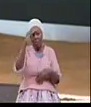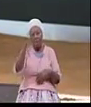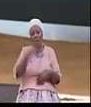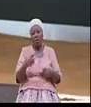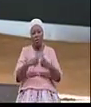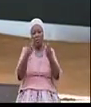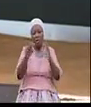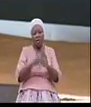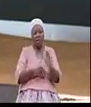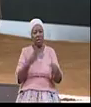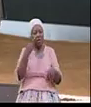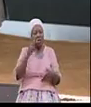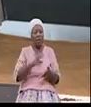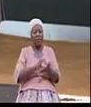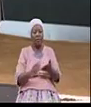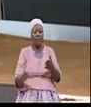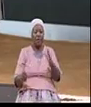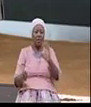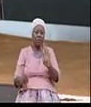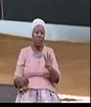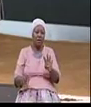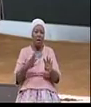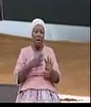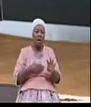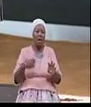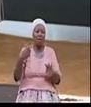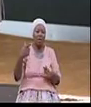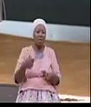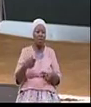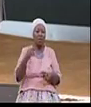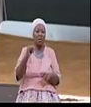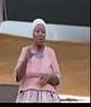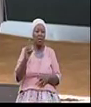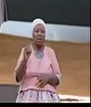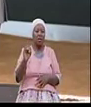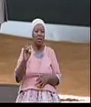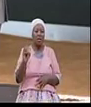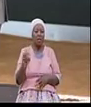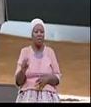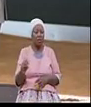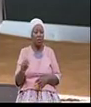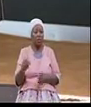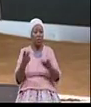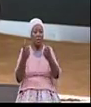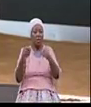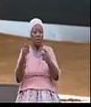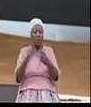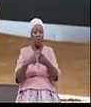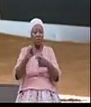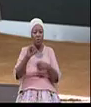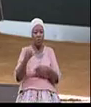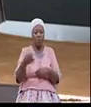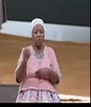In verse 4 it says, and Gideon came to Jordan and passed